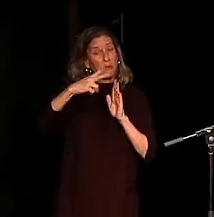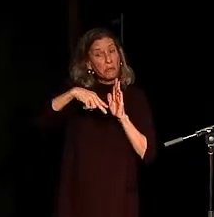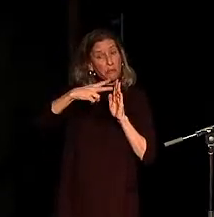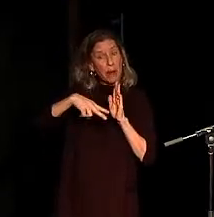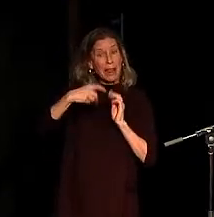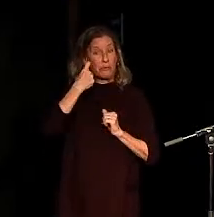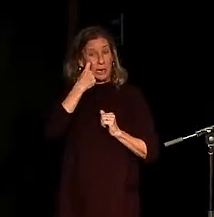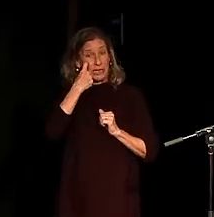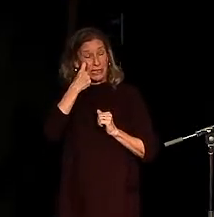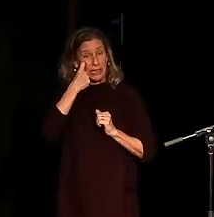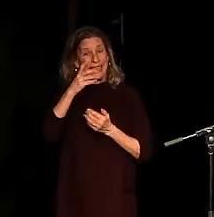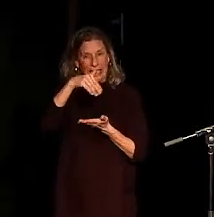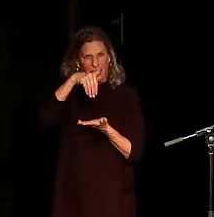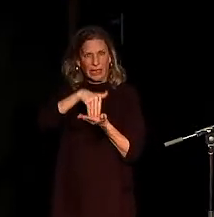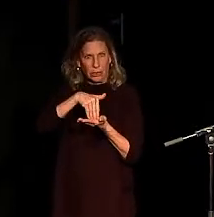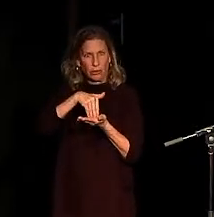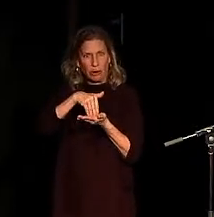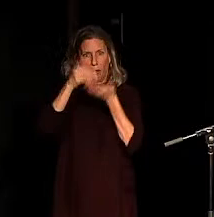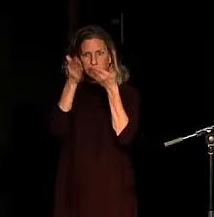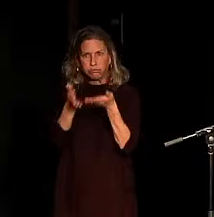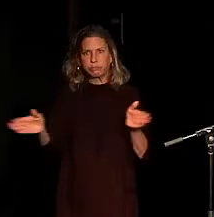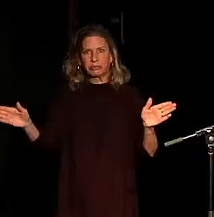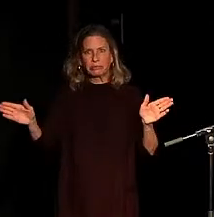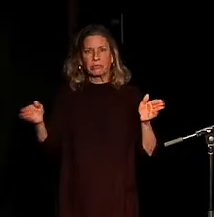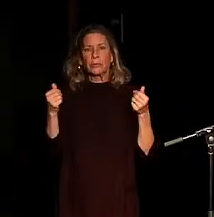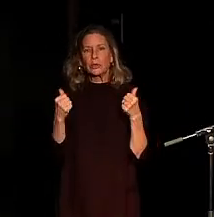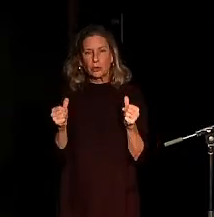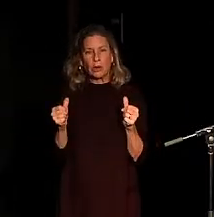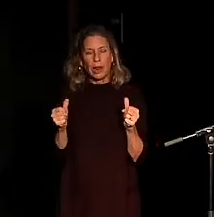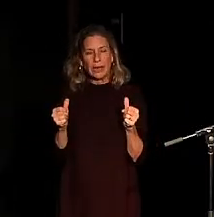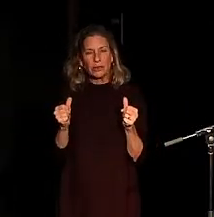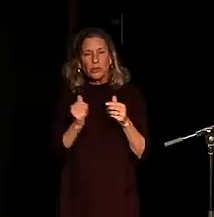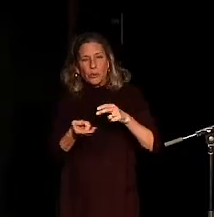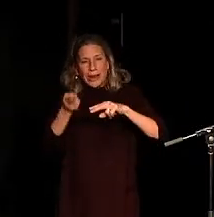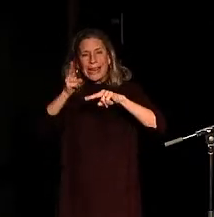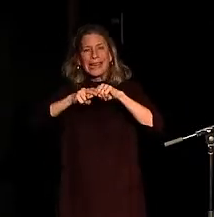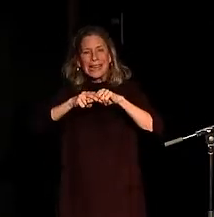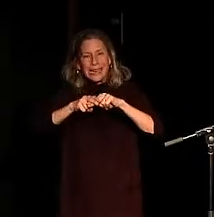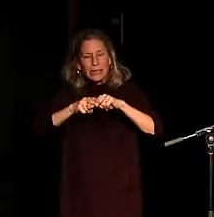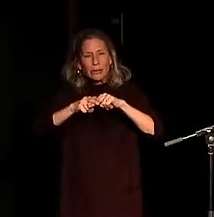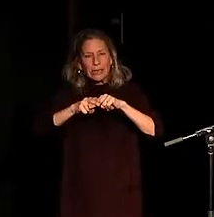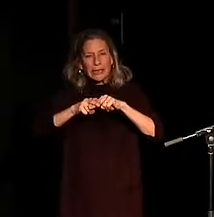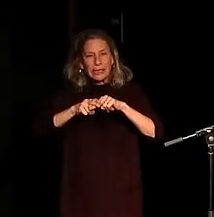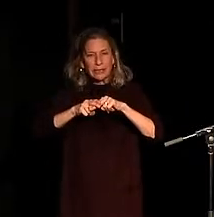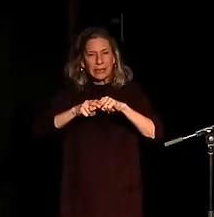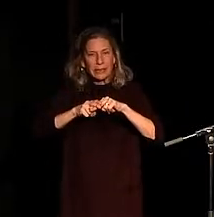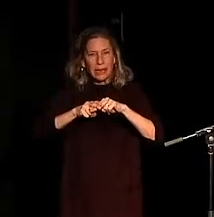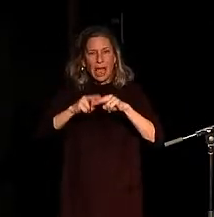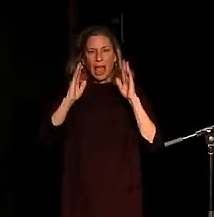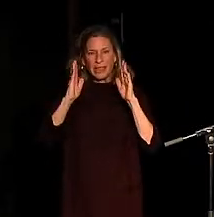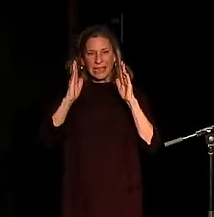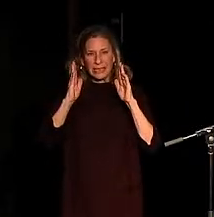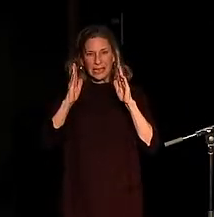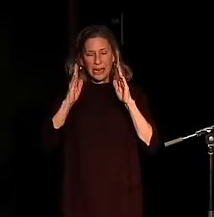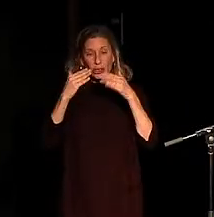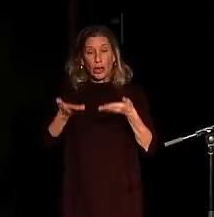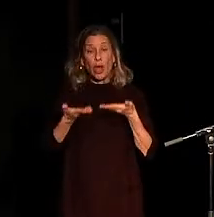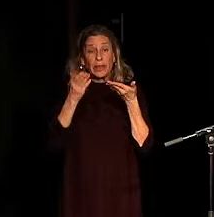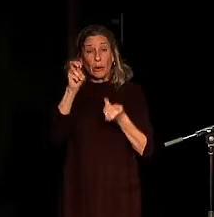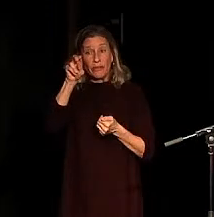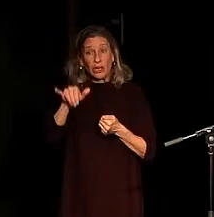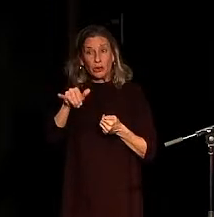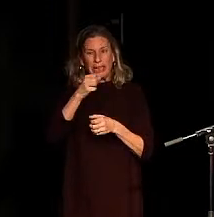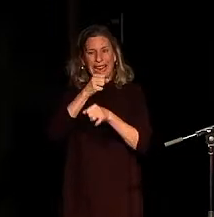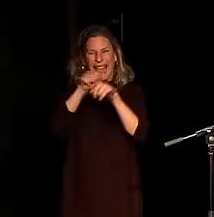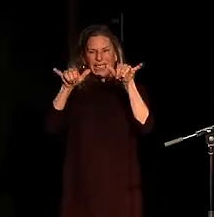about that's central, that is seeking to just increase the attention on the offerings that CUNY as a